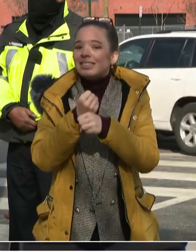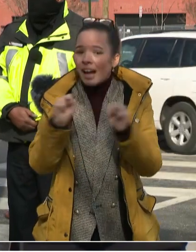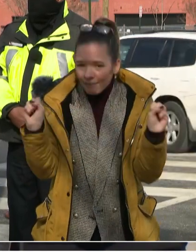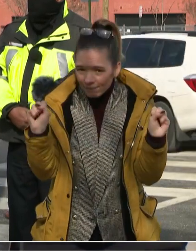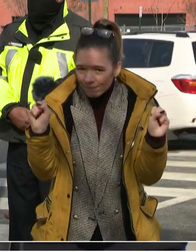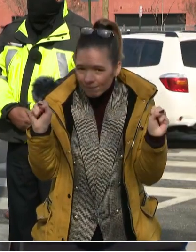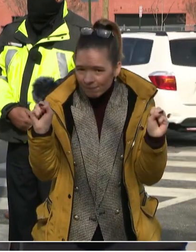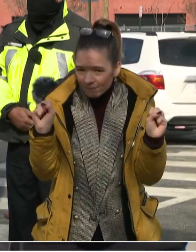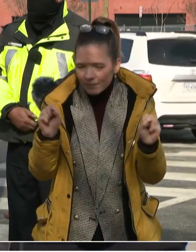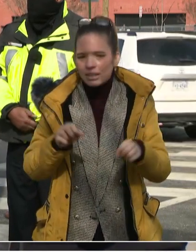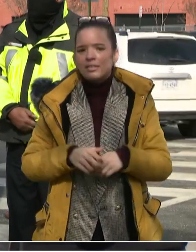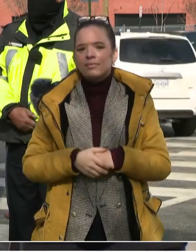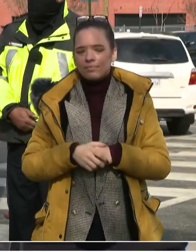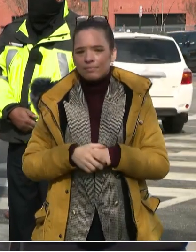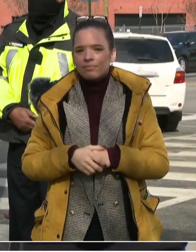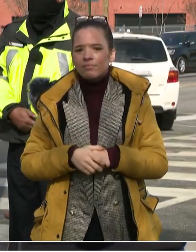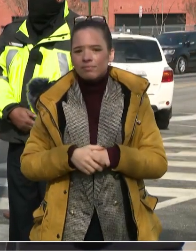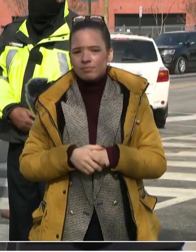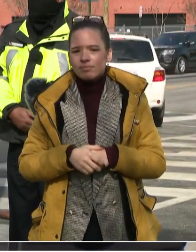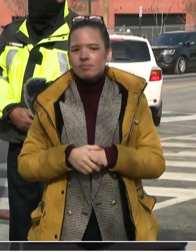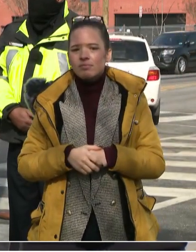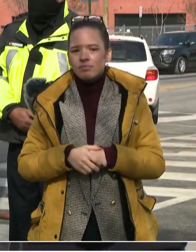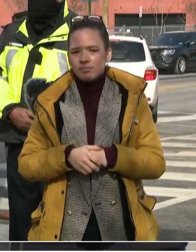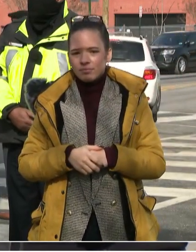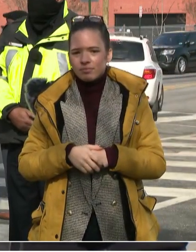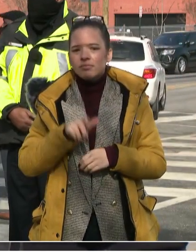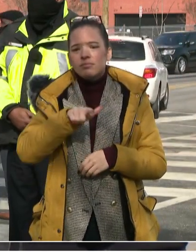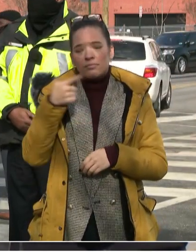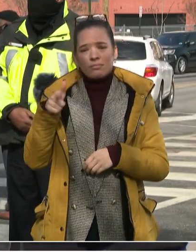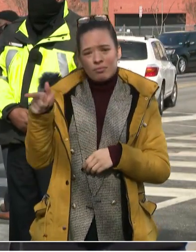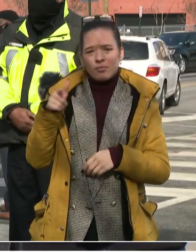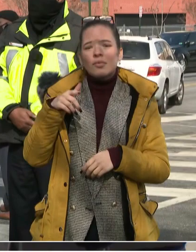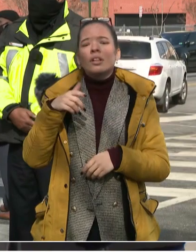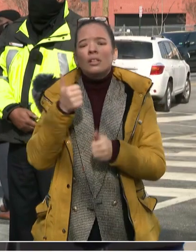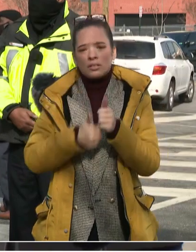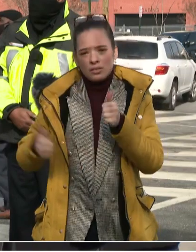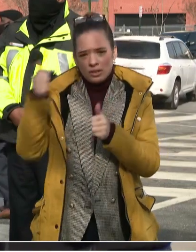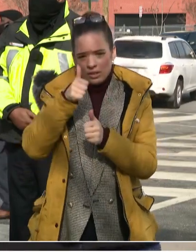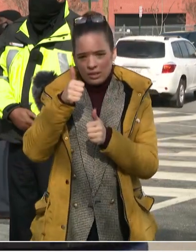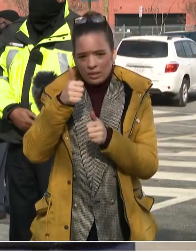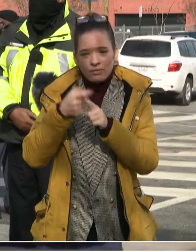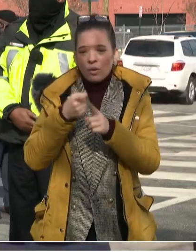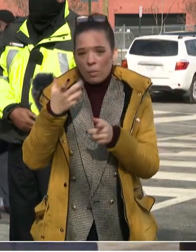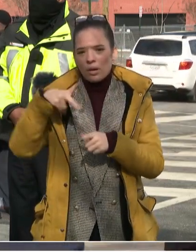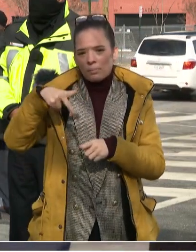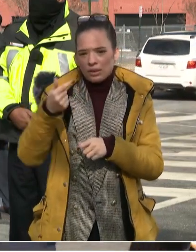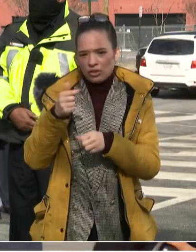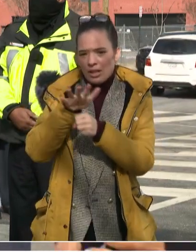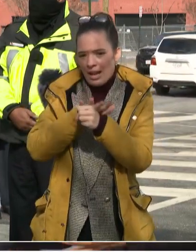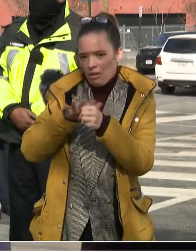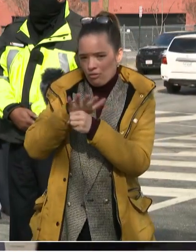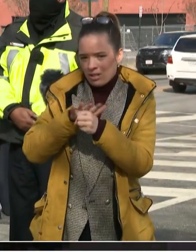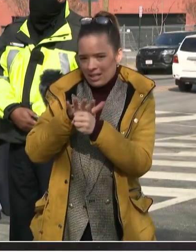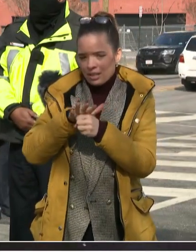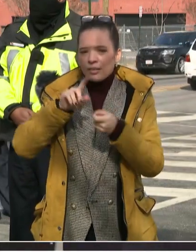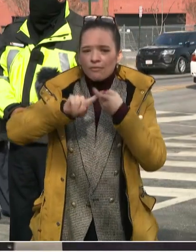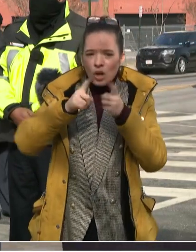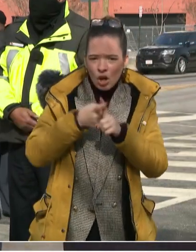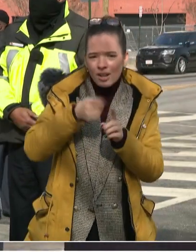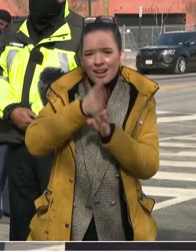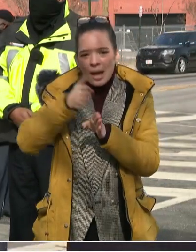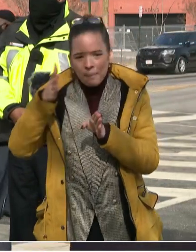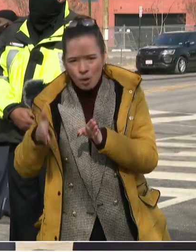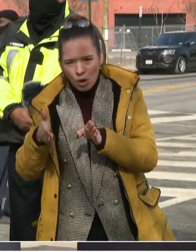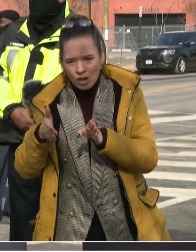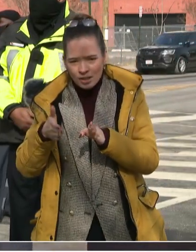over to our county executive from Prince George's County and our friend and neighbor, Angela Alsobrooks.